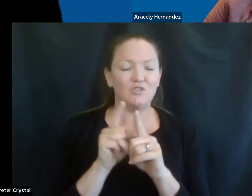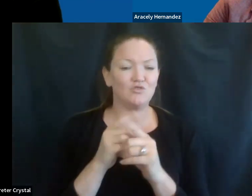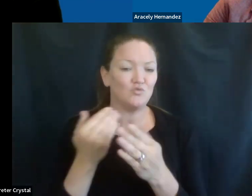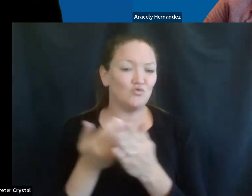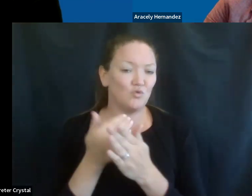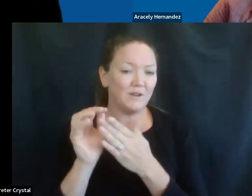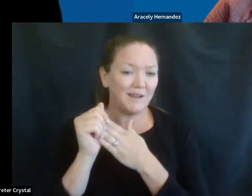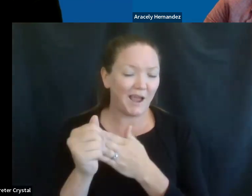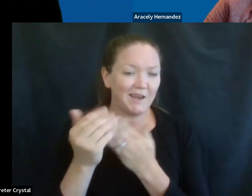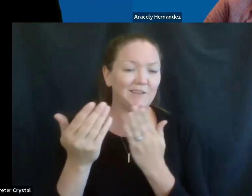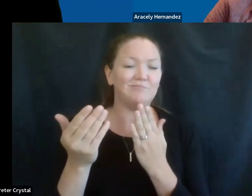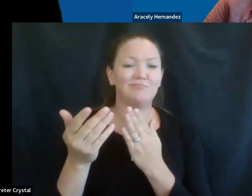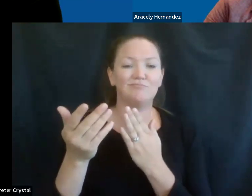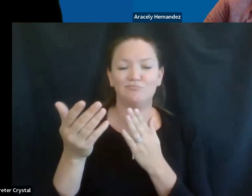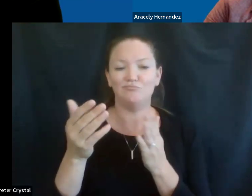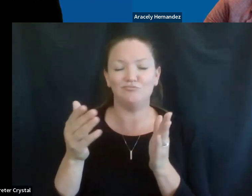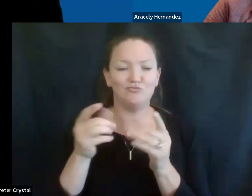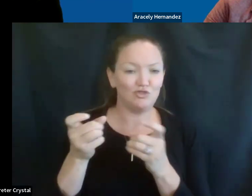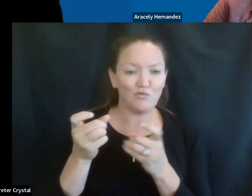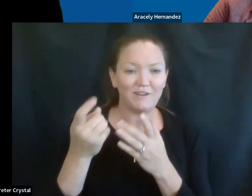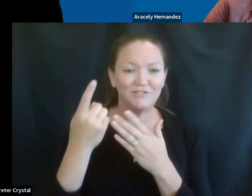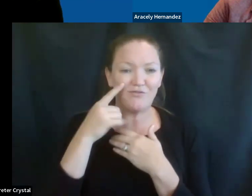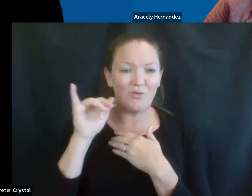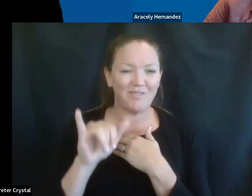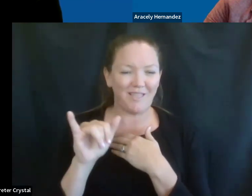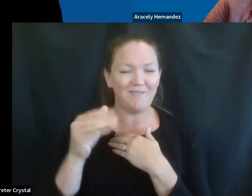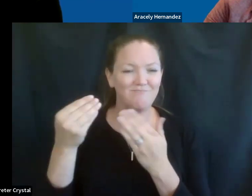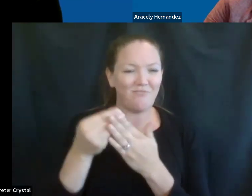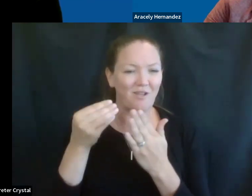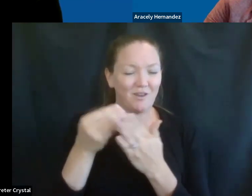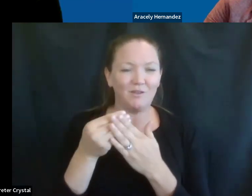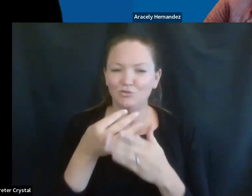on the non-deployment funds is imminent.